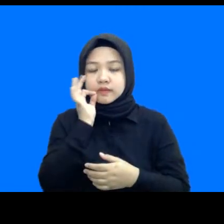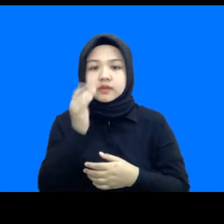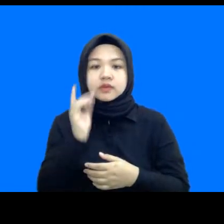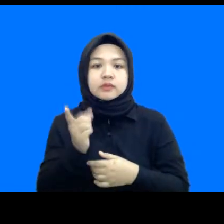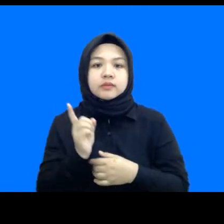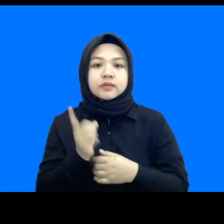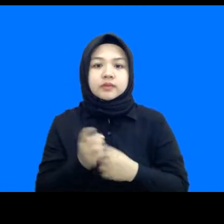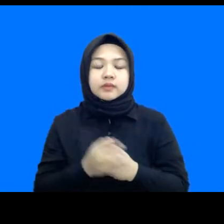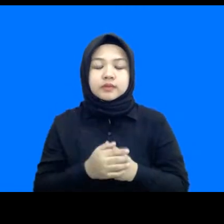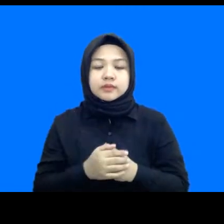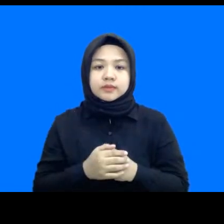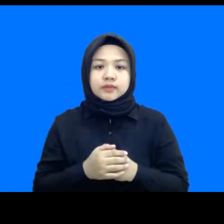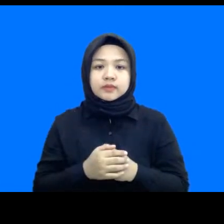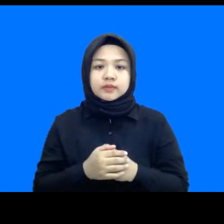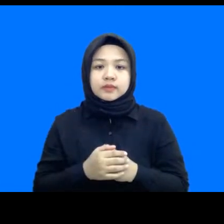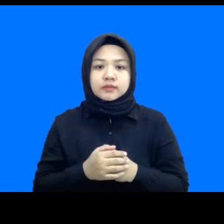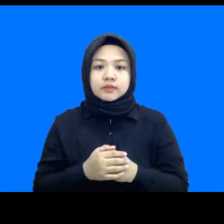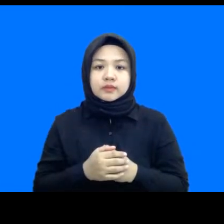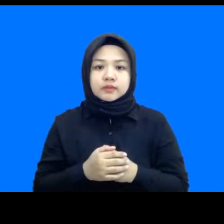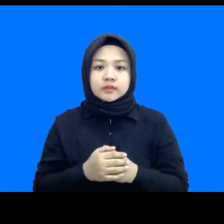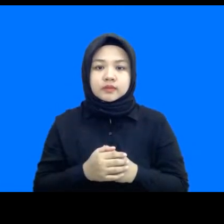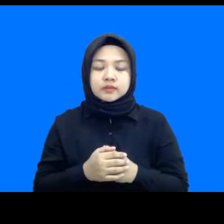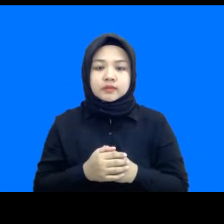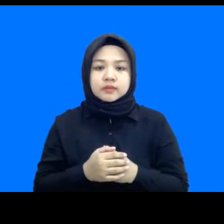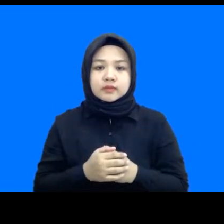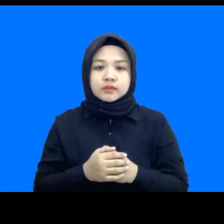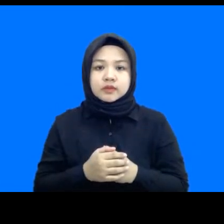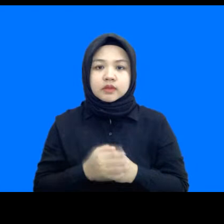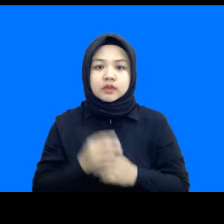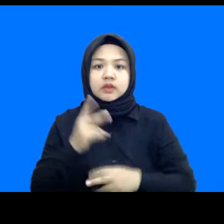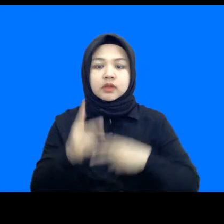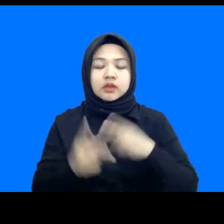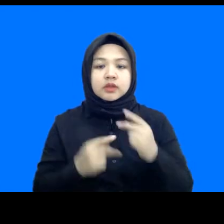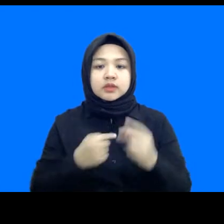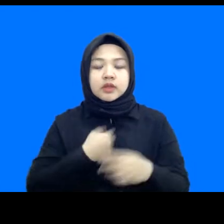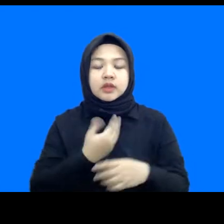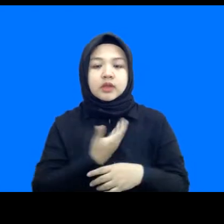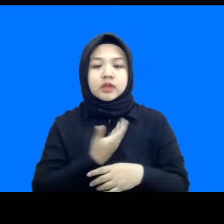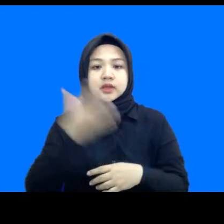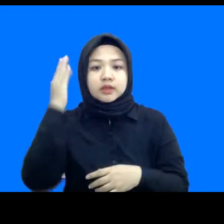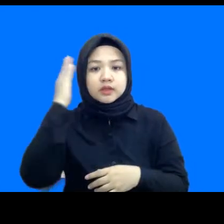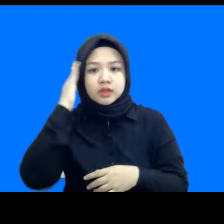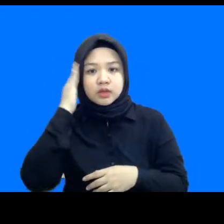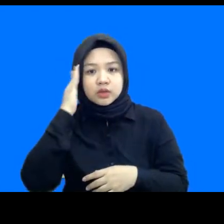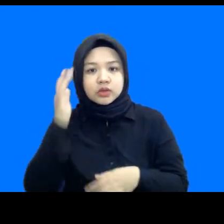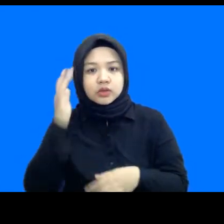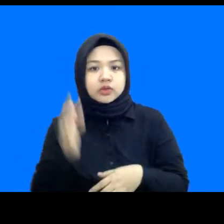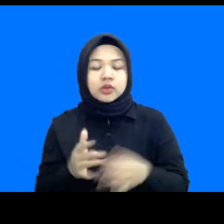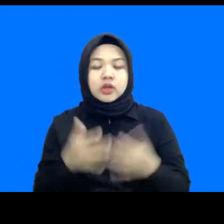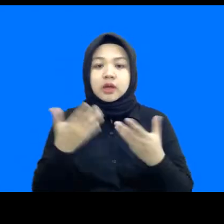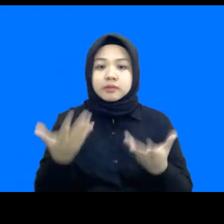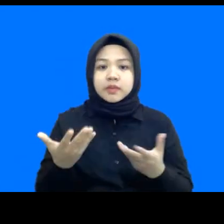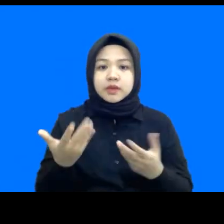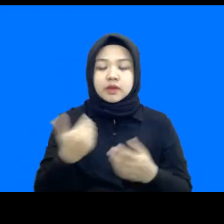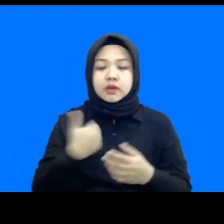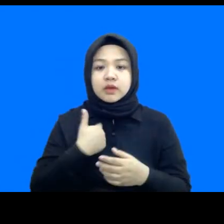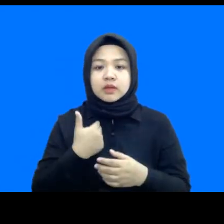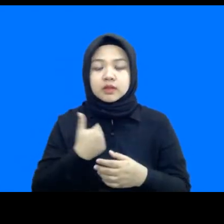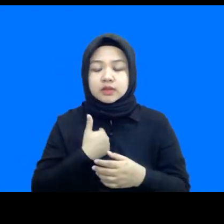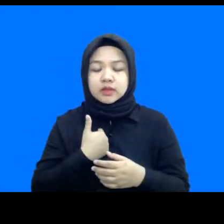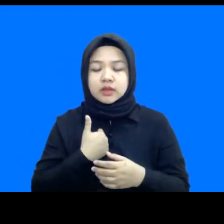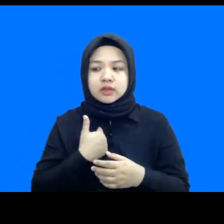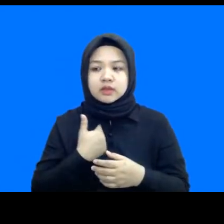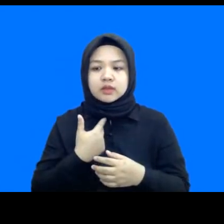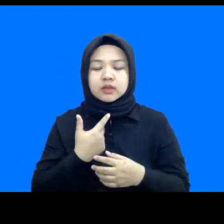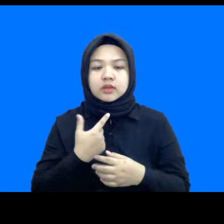beforehand in your presentations, but I would like to know if there is any kind of struggles or challenges